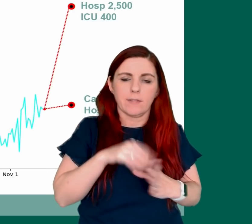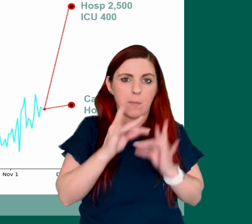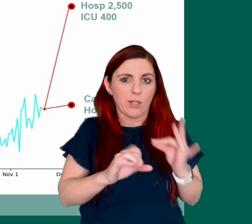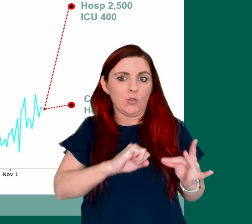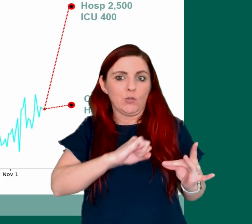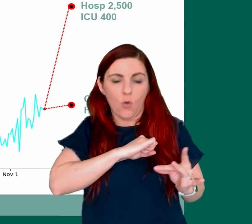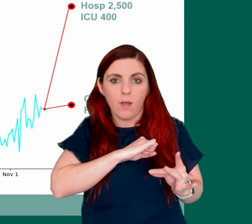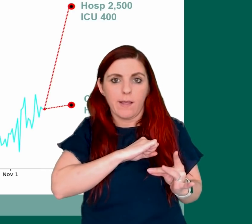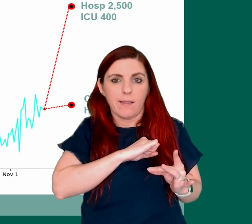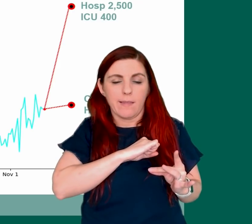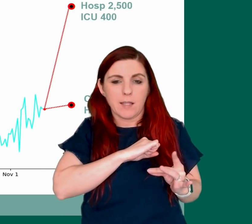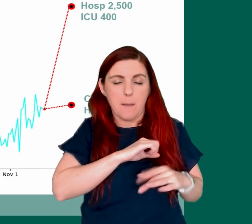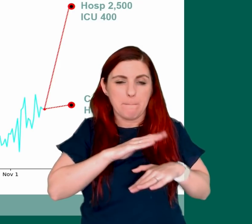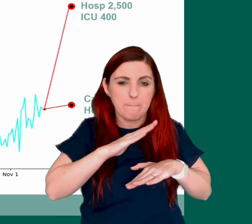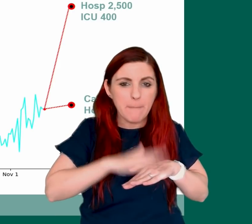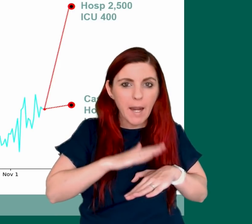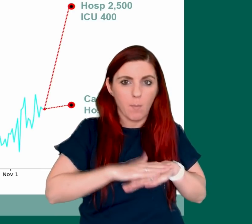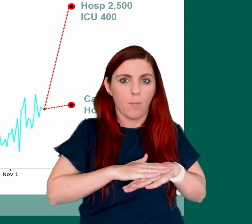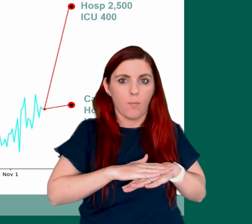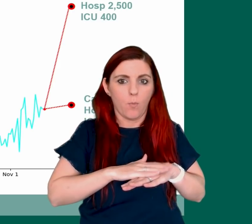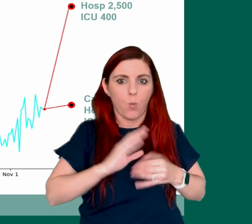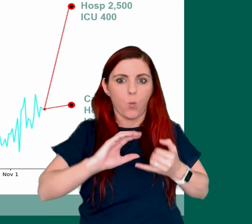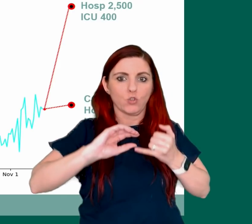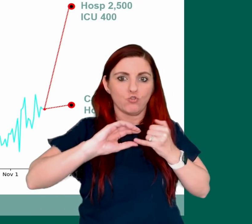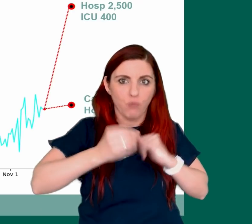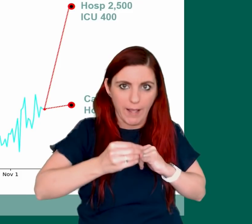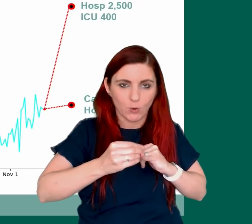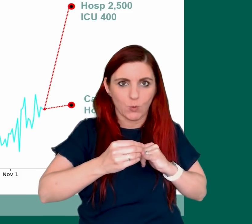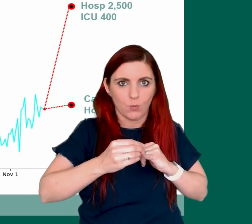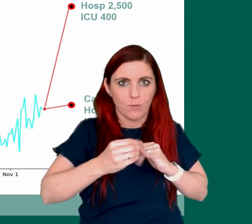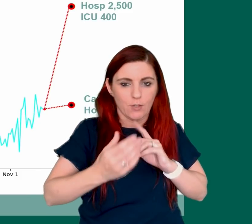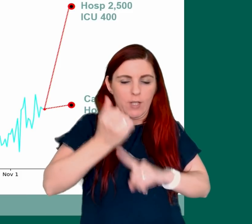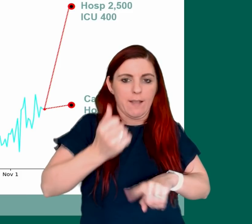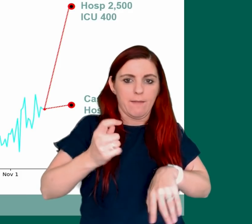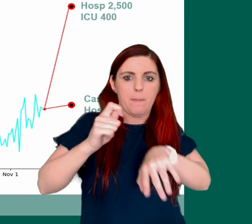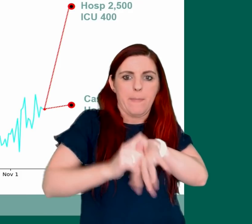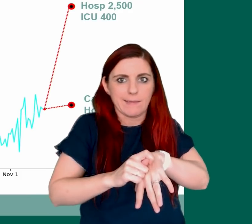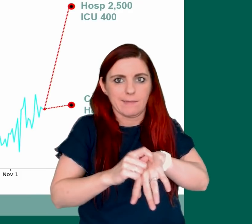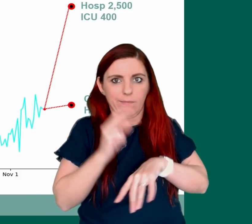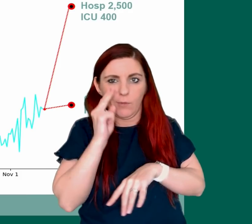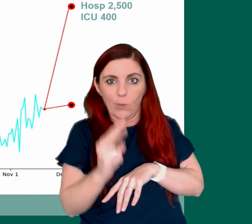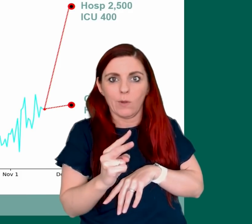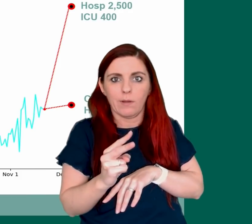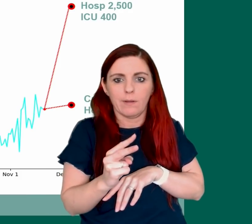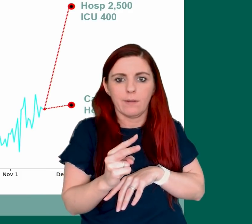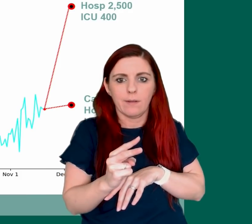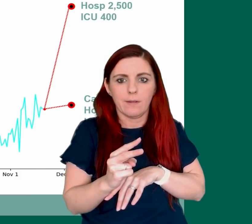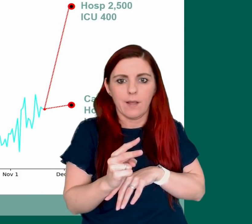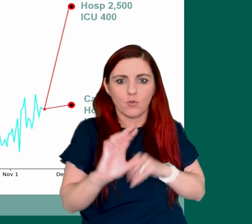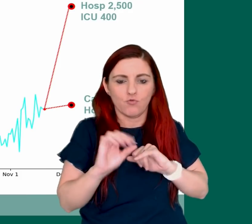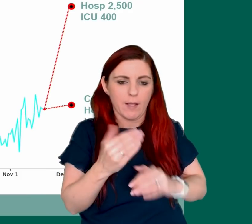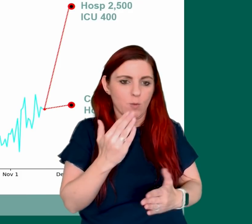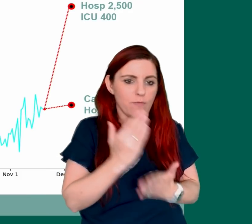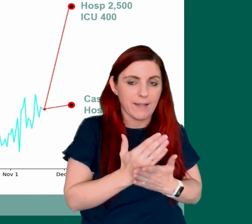the very least that we're verging towards that optimistic model, which will save lives, prevent cases, prevent huge distress,